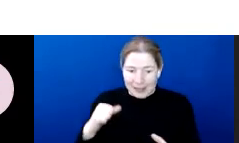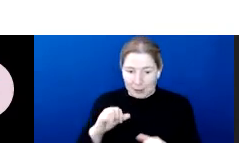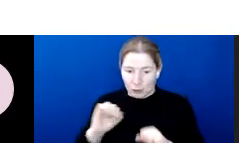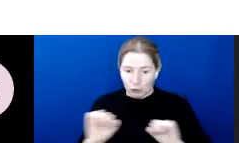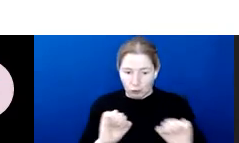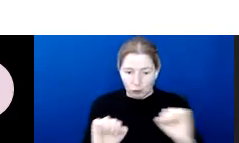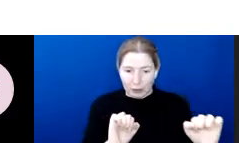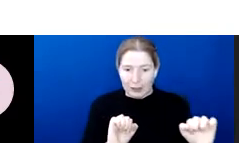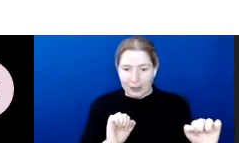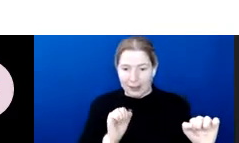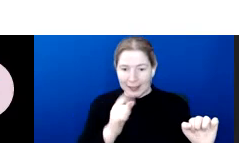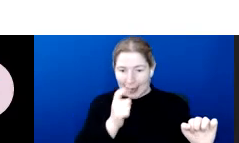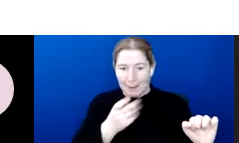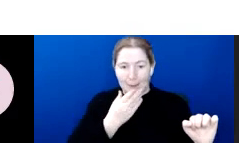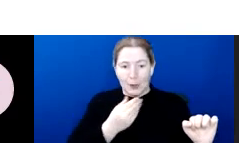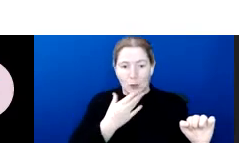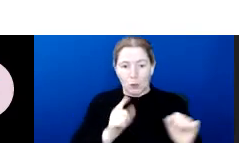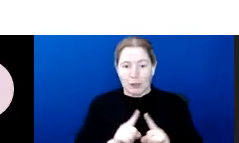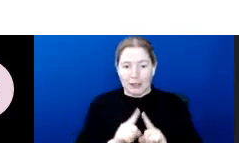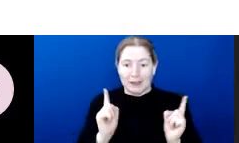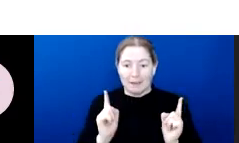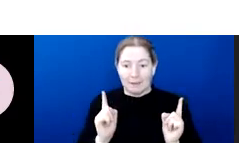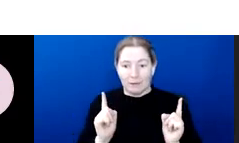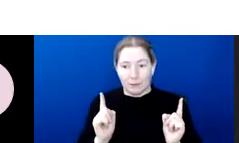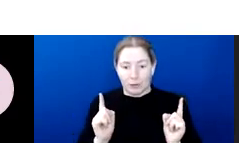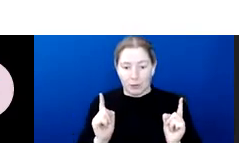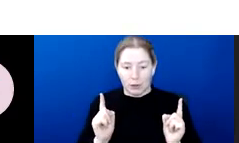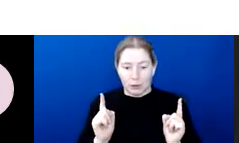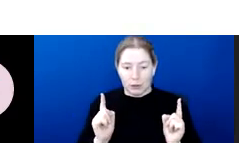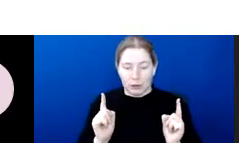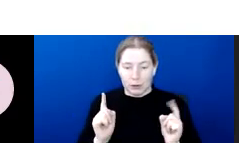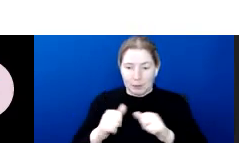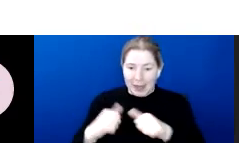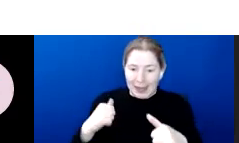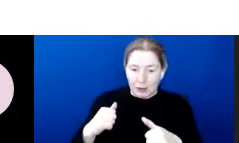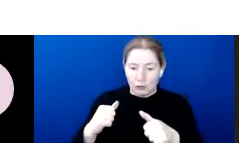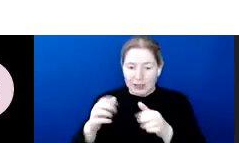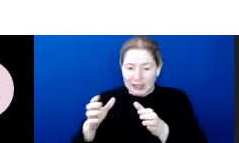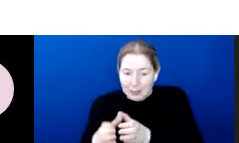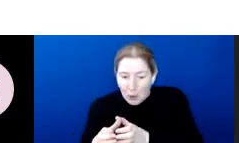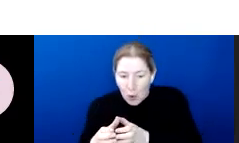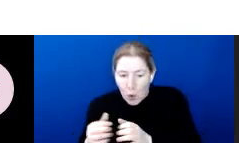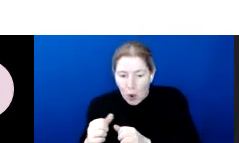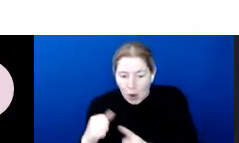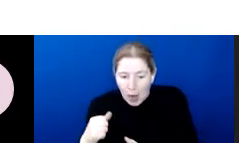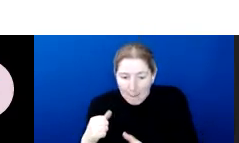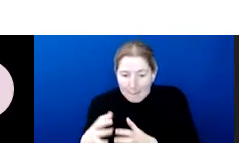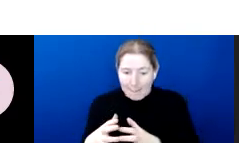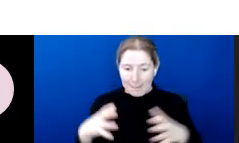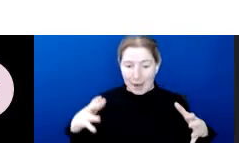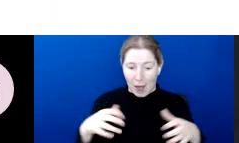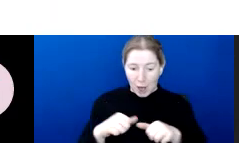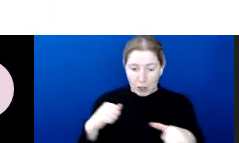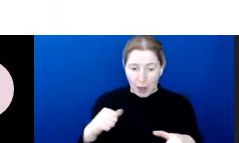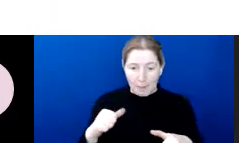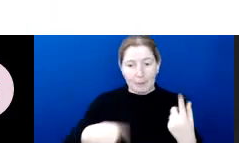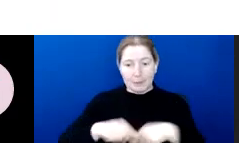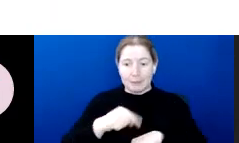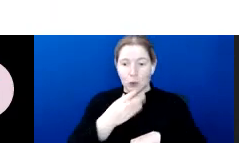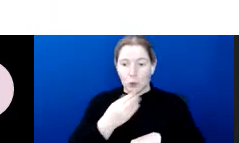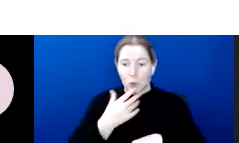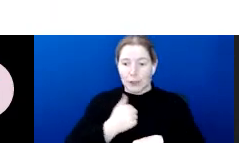can be used in a lot of different industries. Smaller, larger companies are using